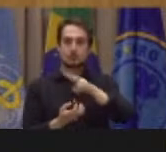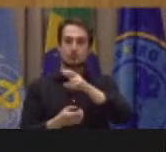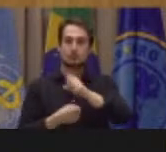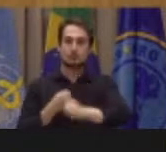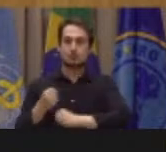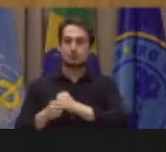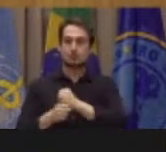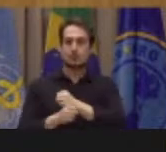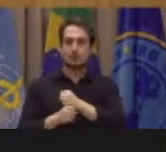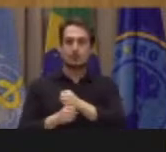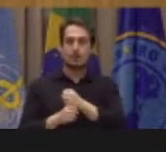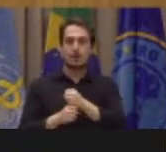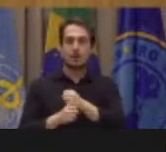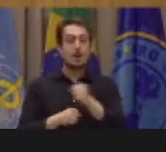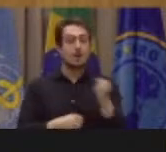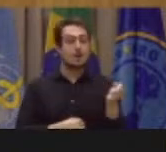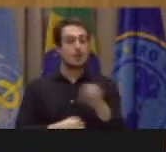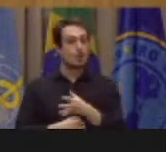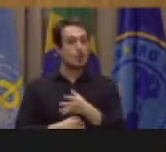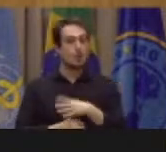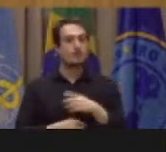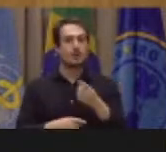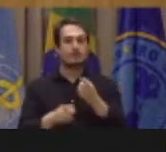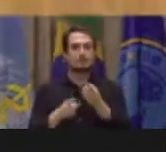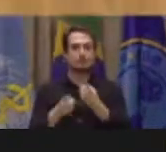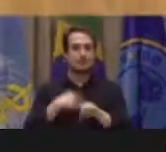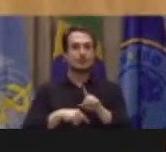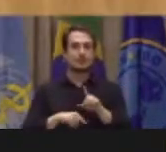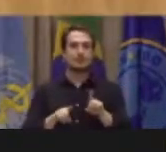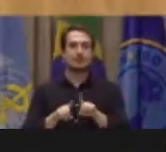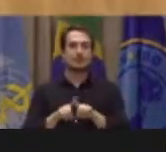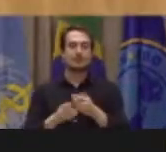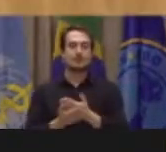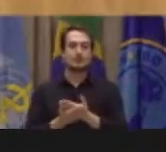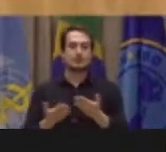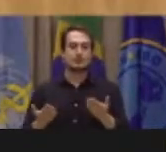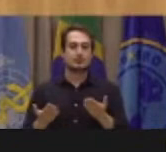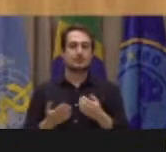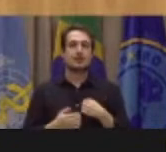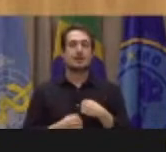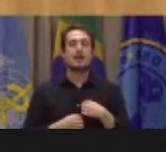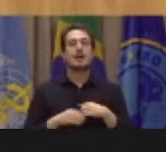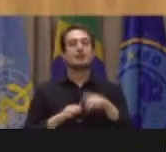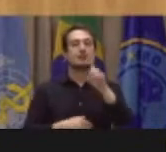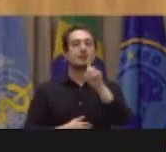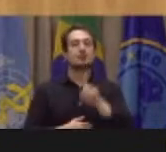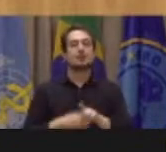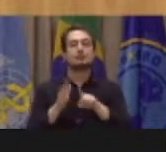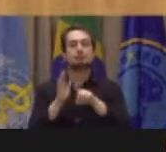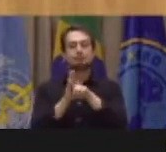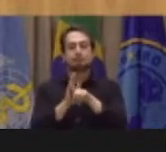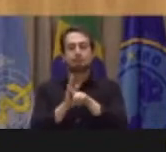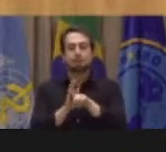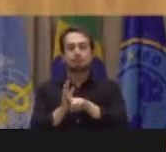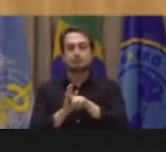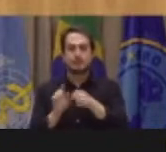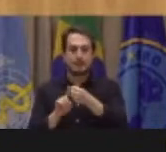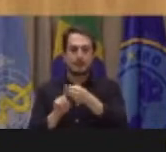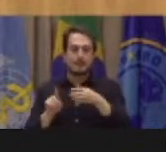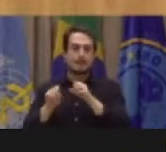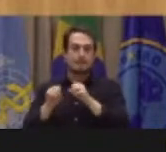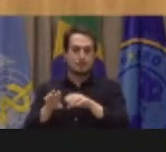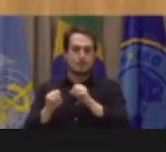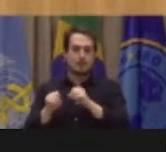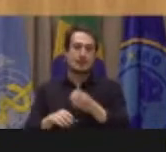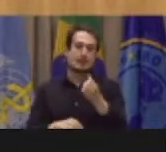has completed 2 years, so he is new and it's challenging. And the research group